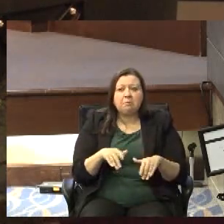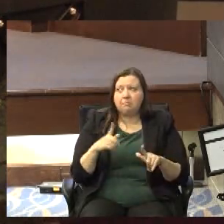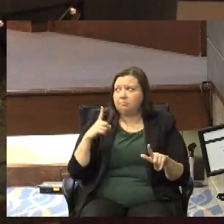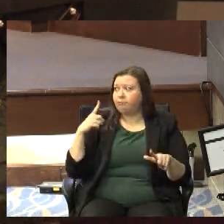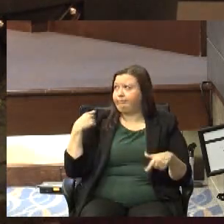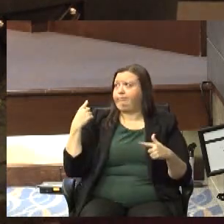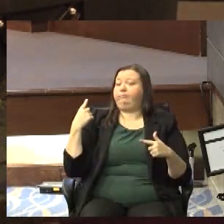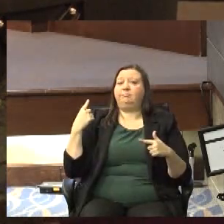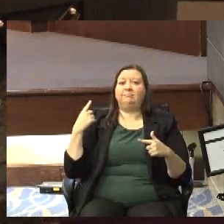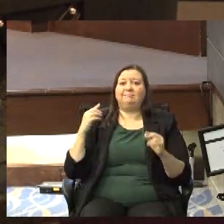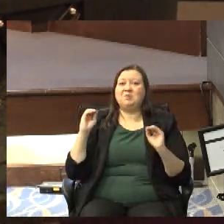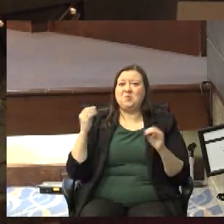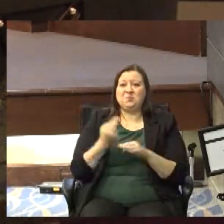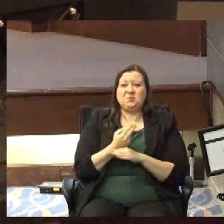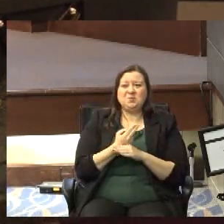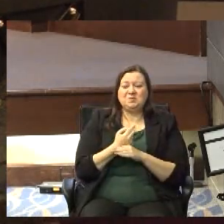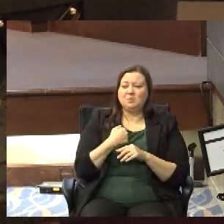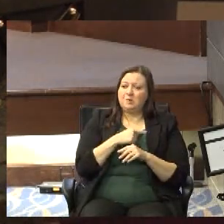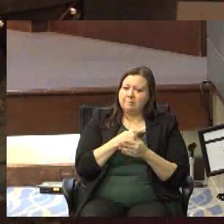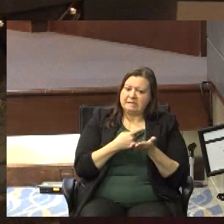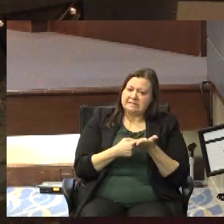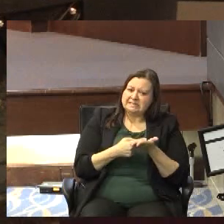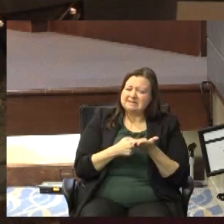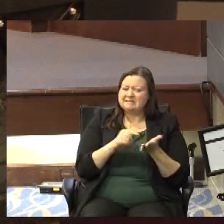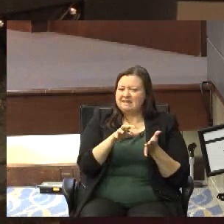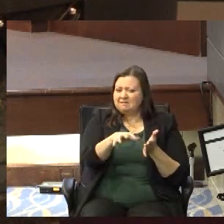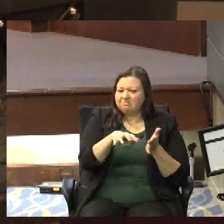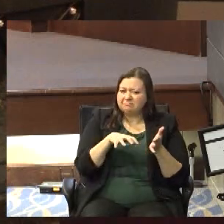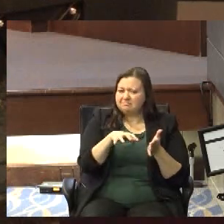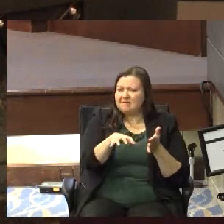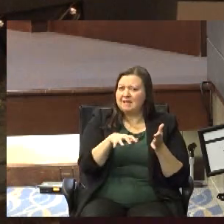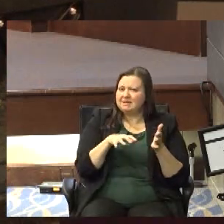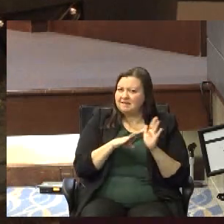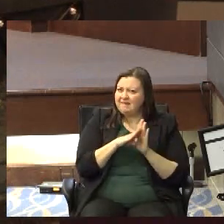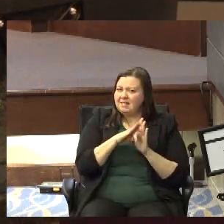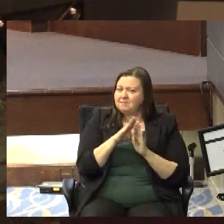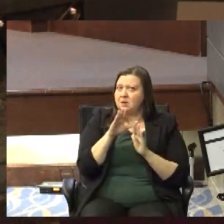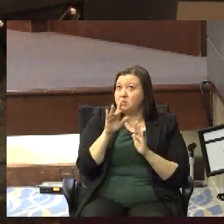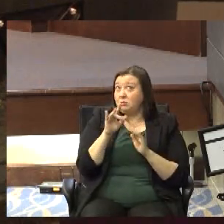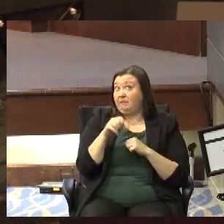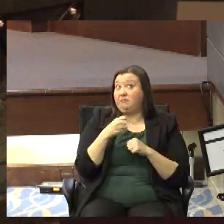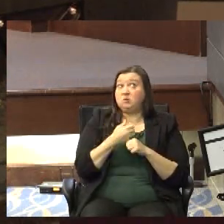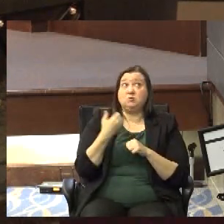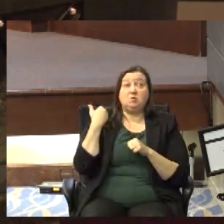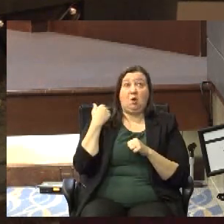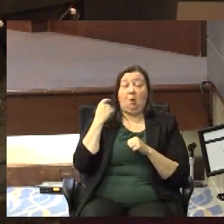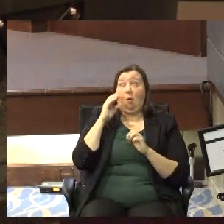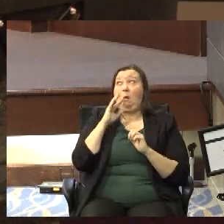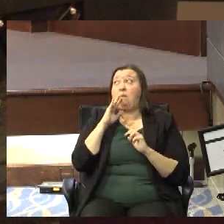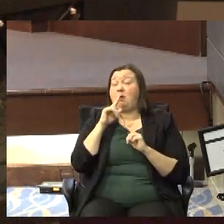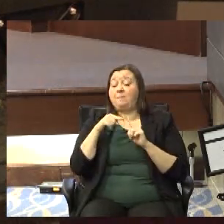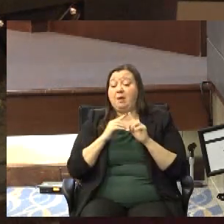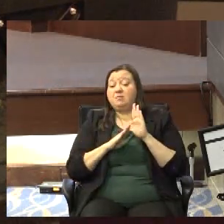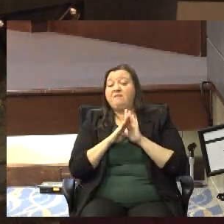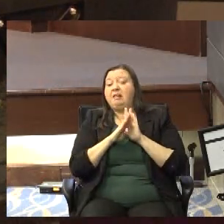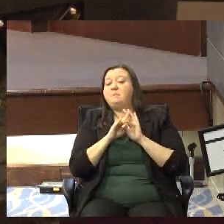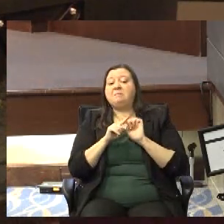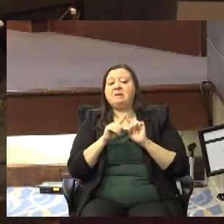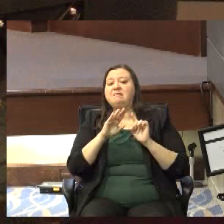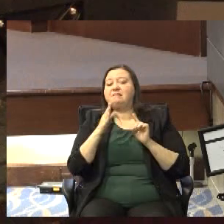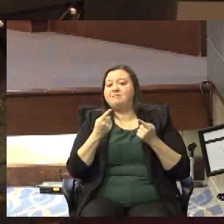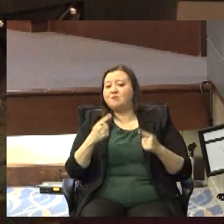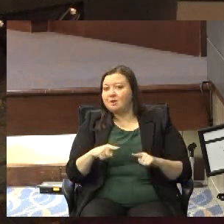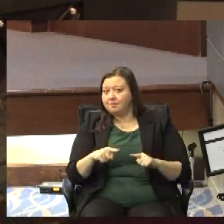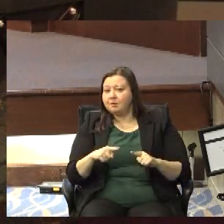know, I think there was some talk about this being developed 25 years ago, and it just hasn't happened. So I like